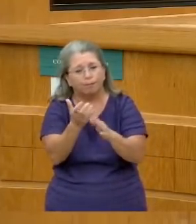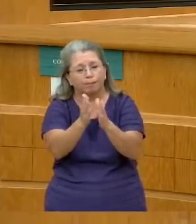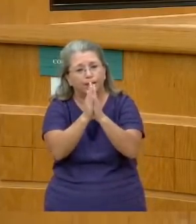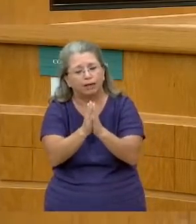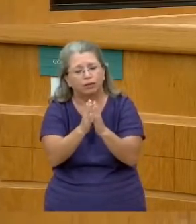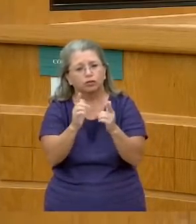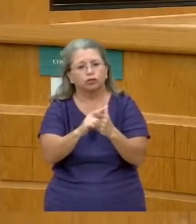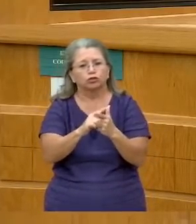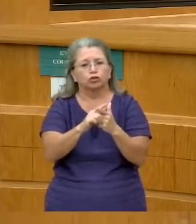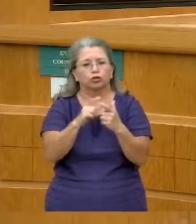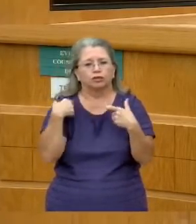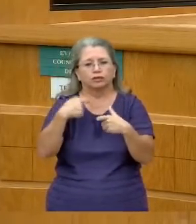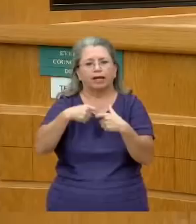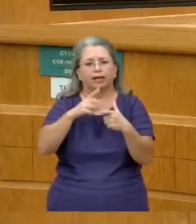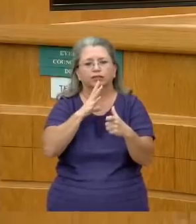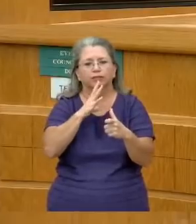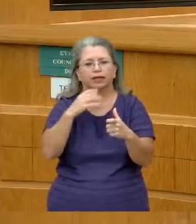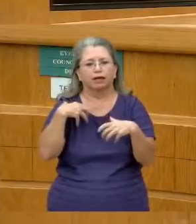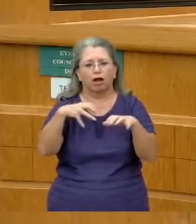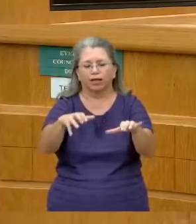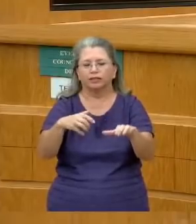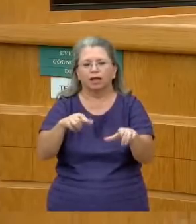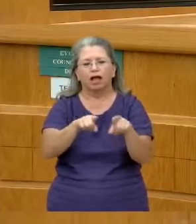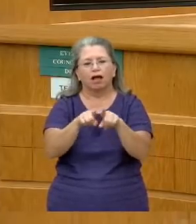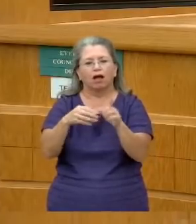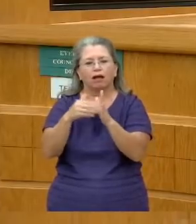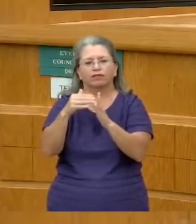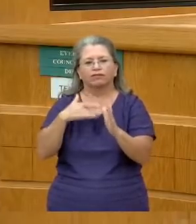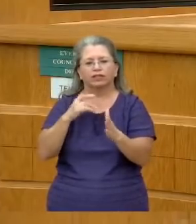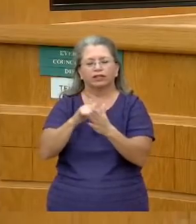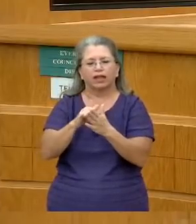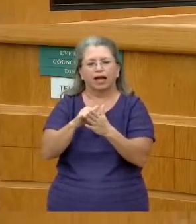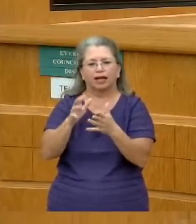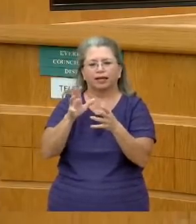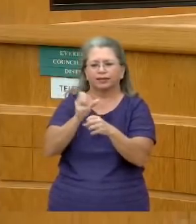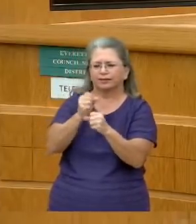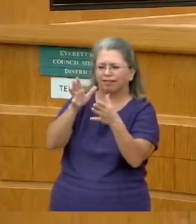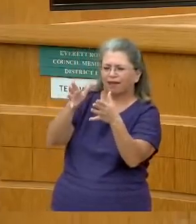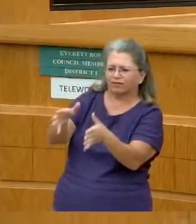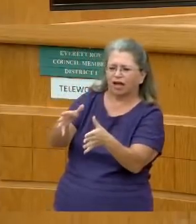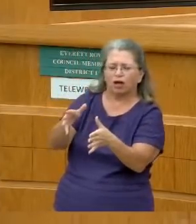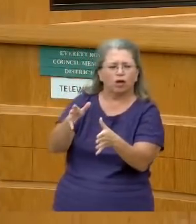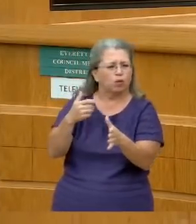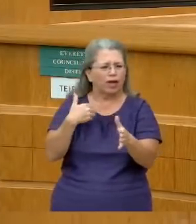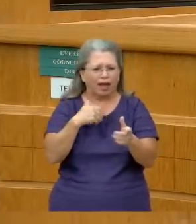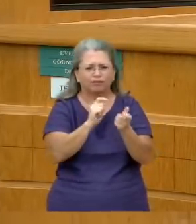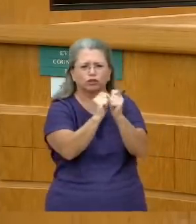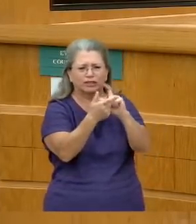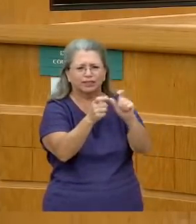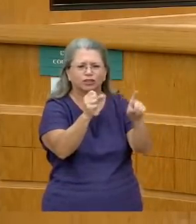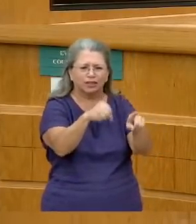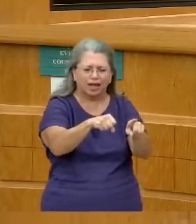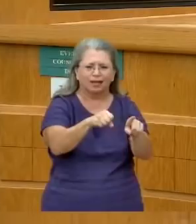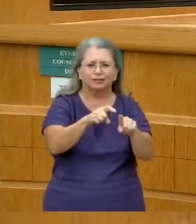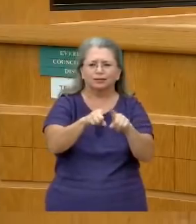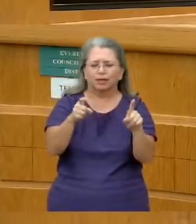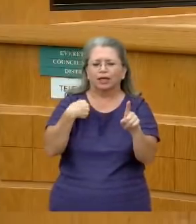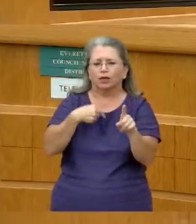gets left out, to be honest with you. As great as the translation is, we spend a lot of time talking,